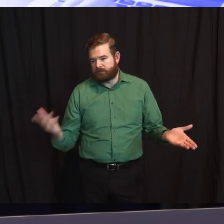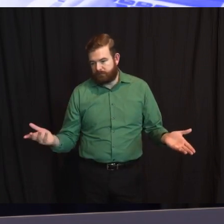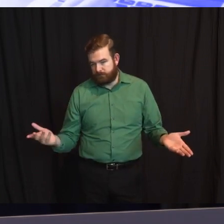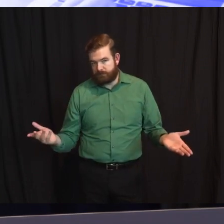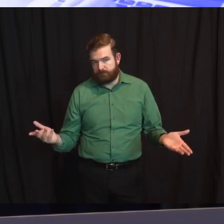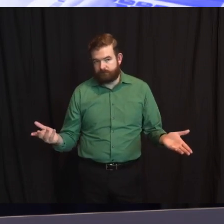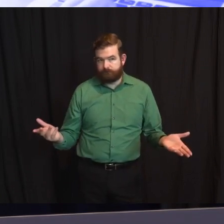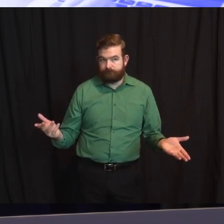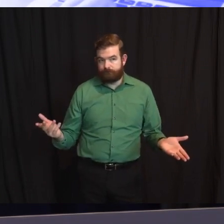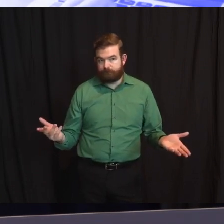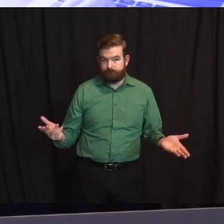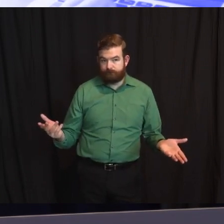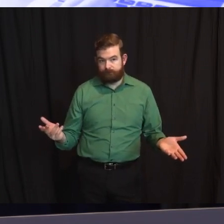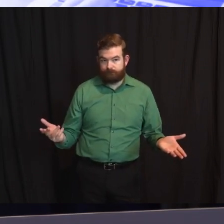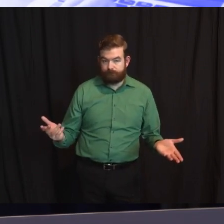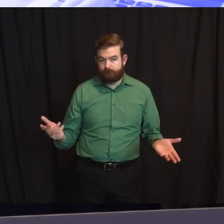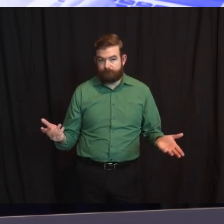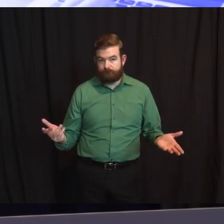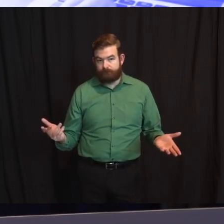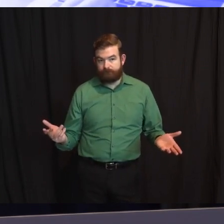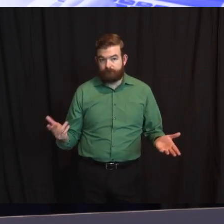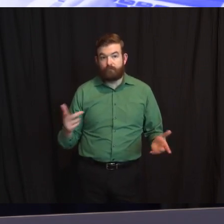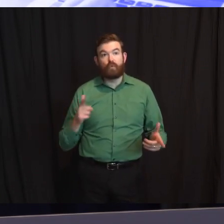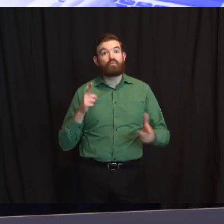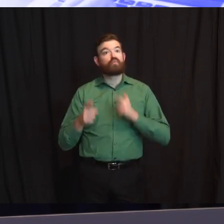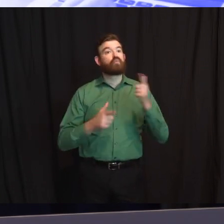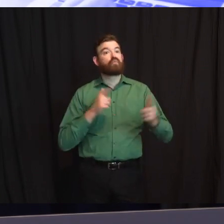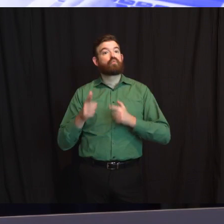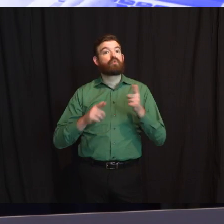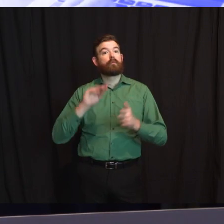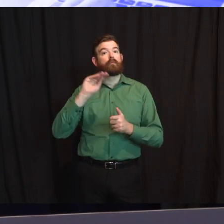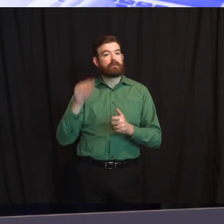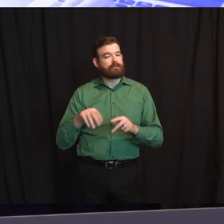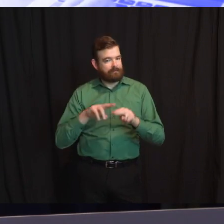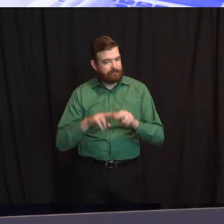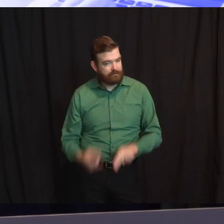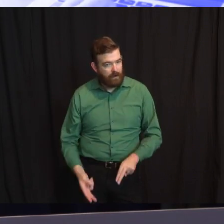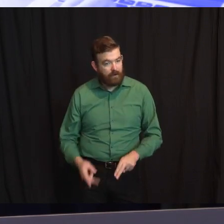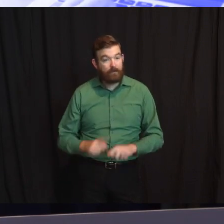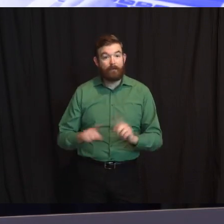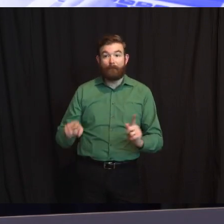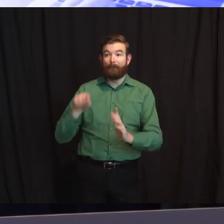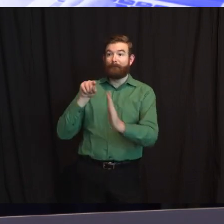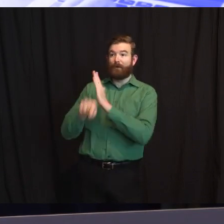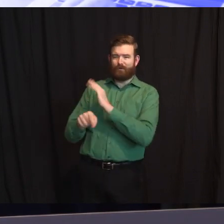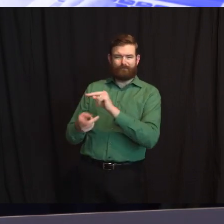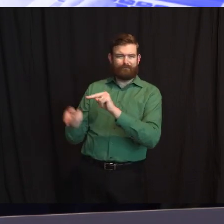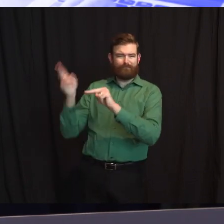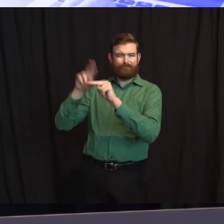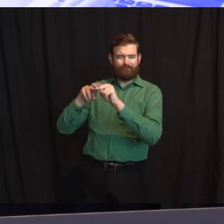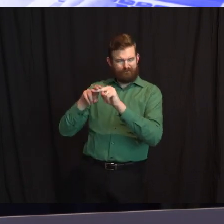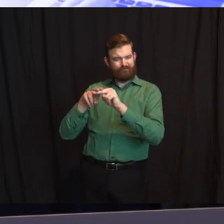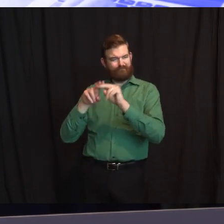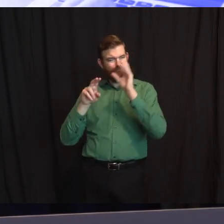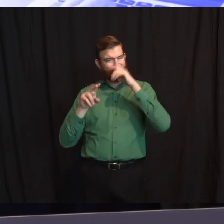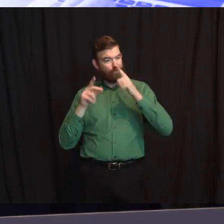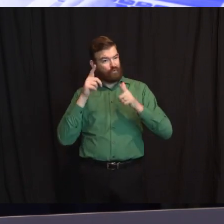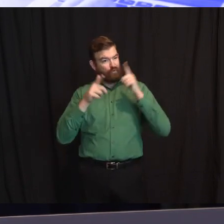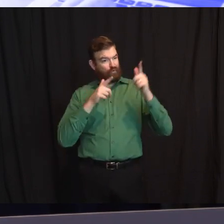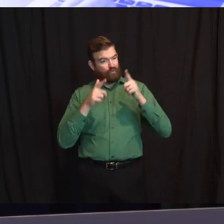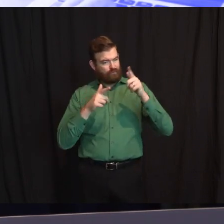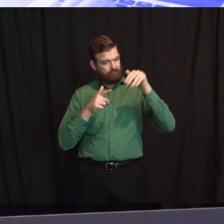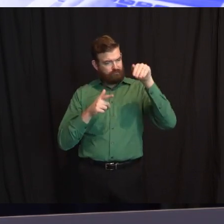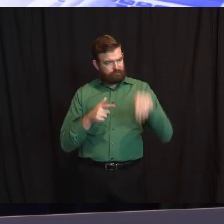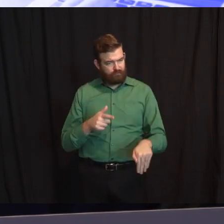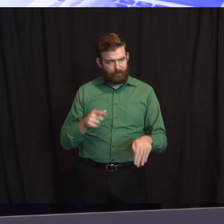It's if the amount of shootings are down and the victims are up, it just points to where they're being struck and the fact that they